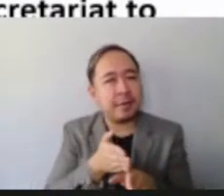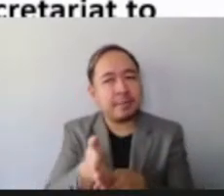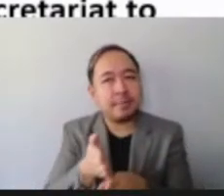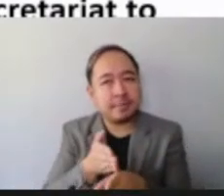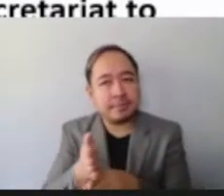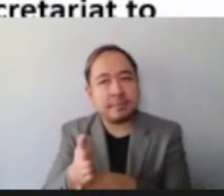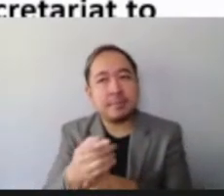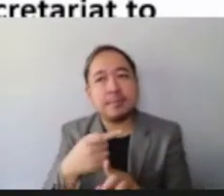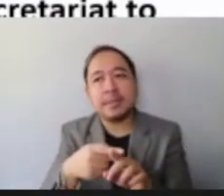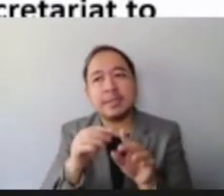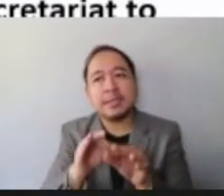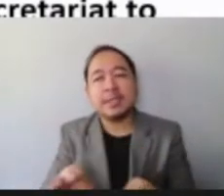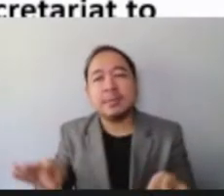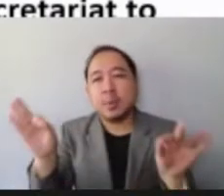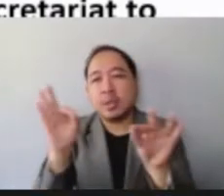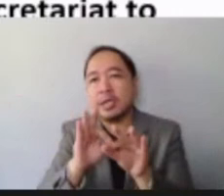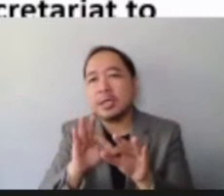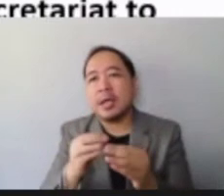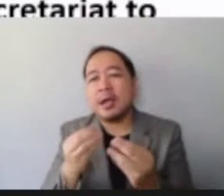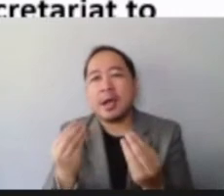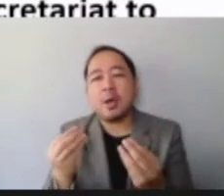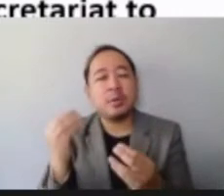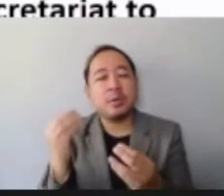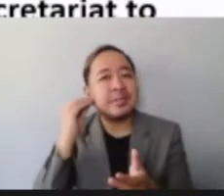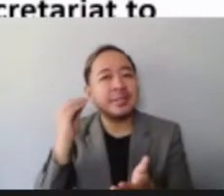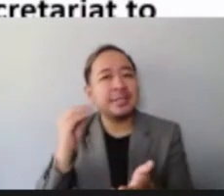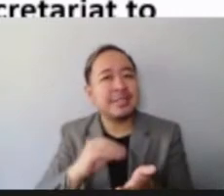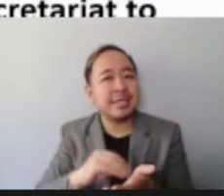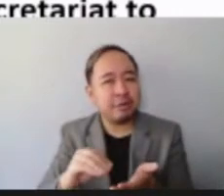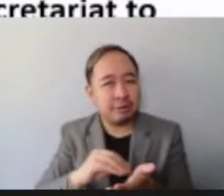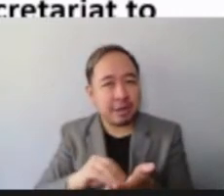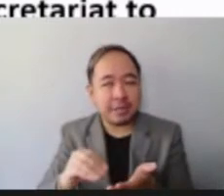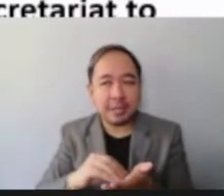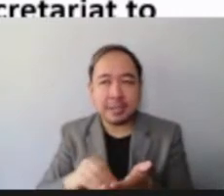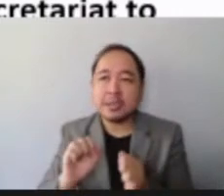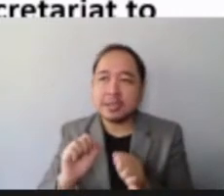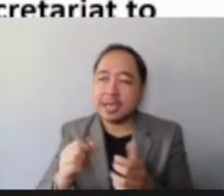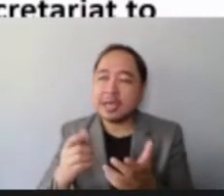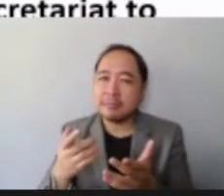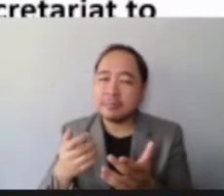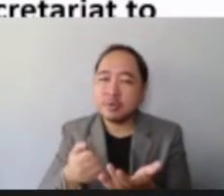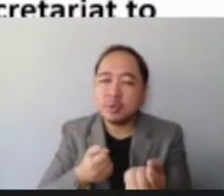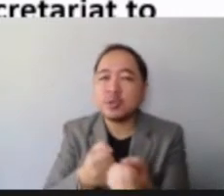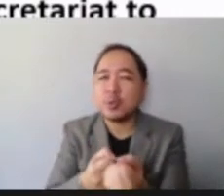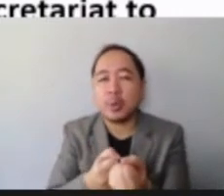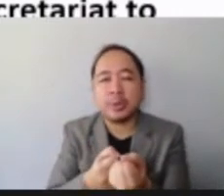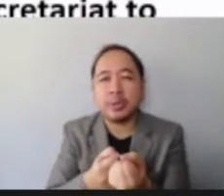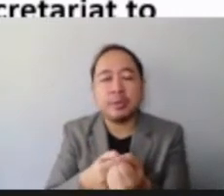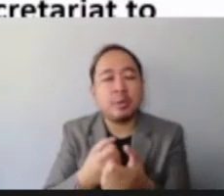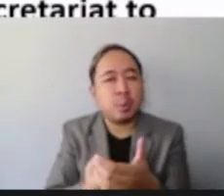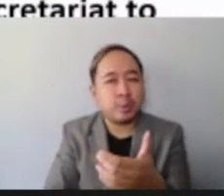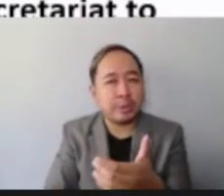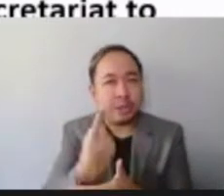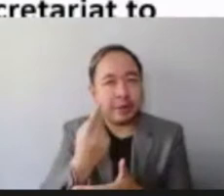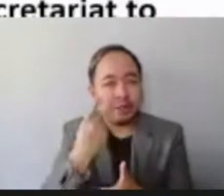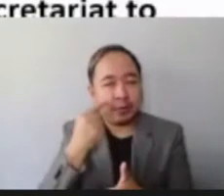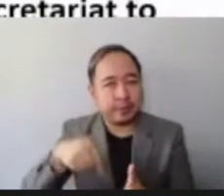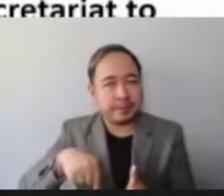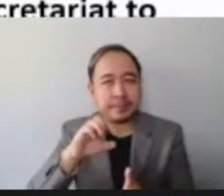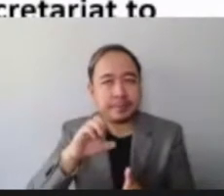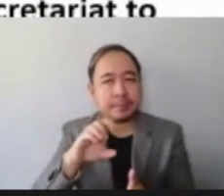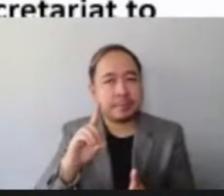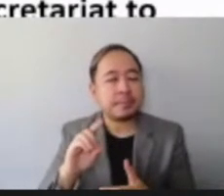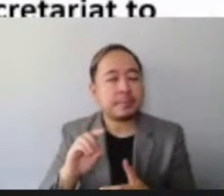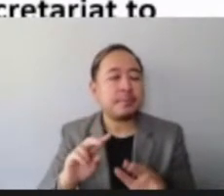governments other stakeholders as well as the Secretariat to strengthen multilateralism to support the outcomes of the seventh committee